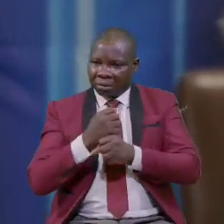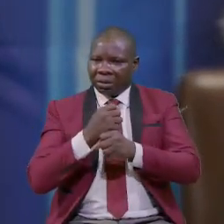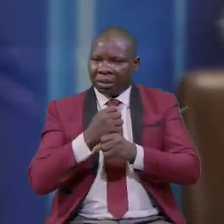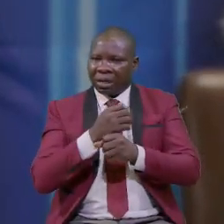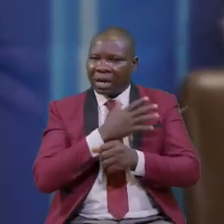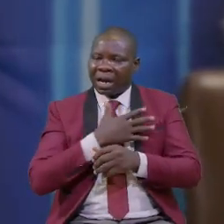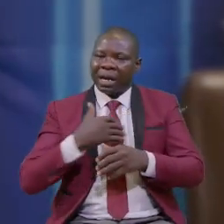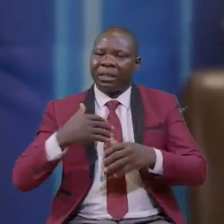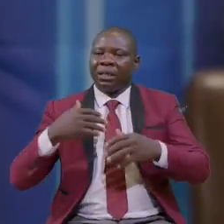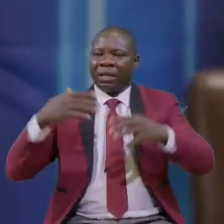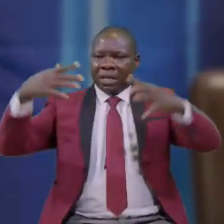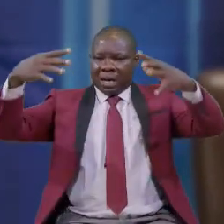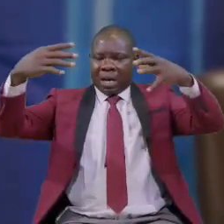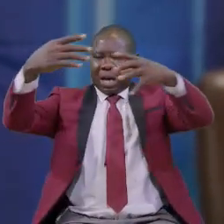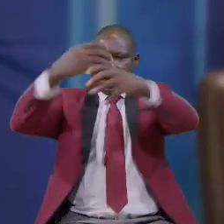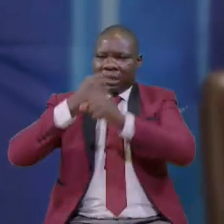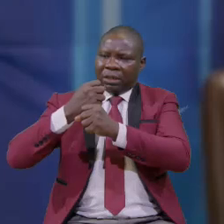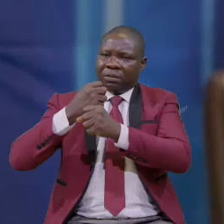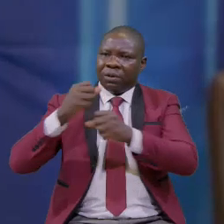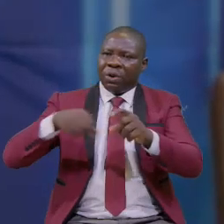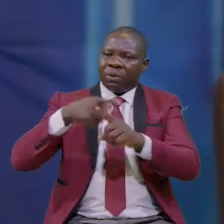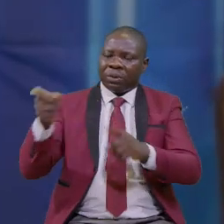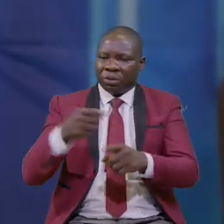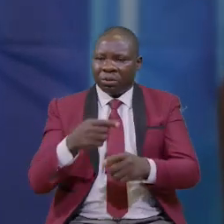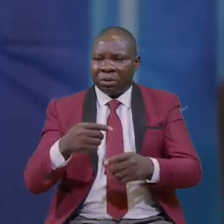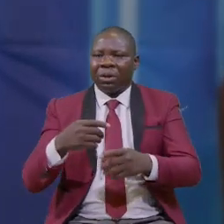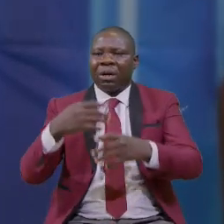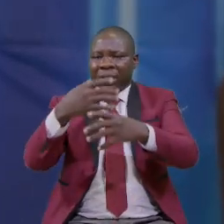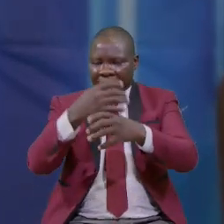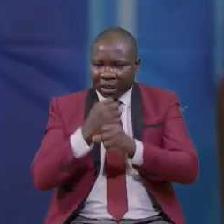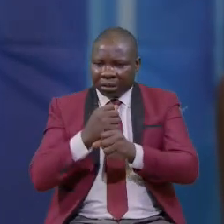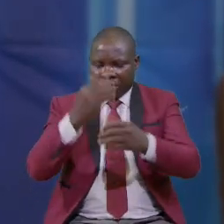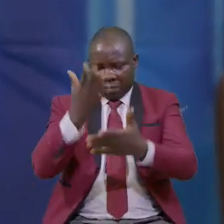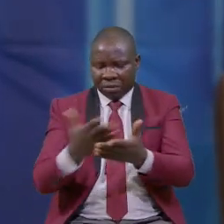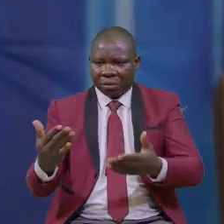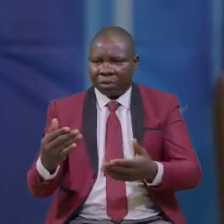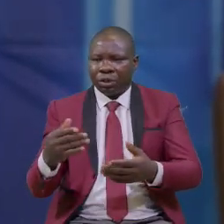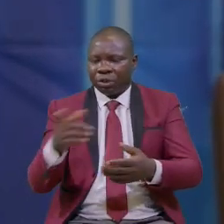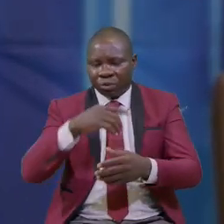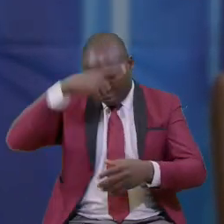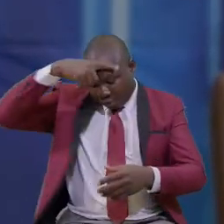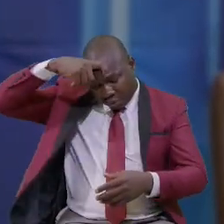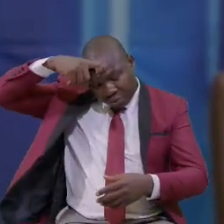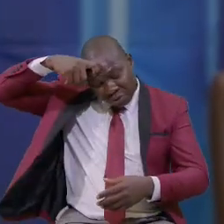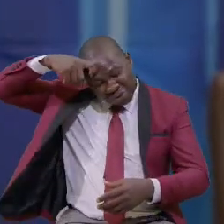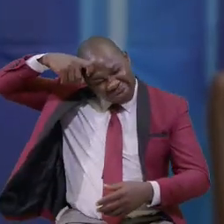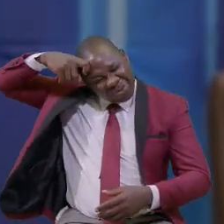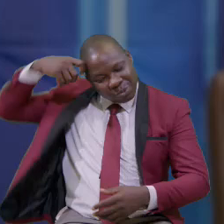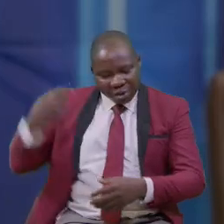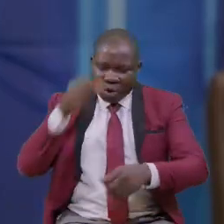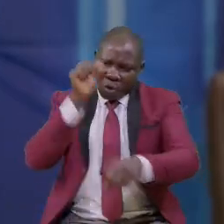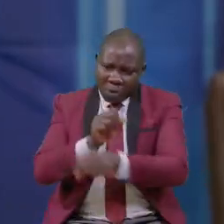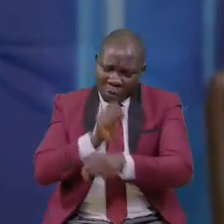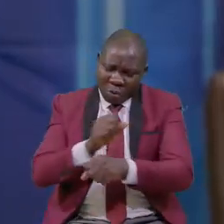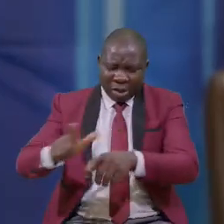you attain something, you worked, you studied, you sweated, you labored,